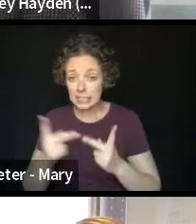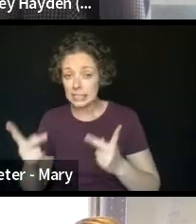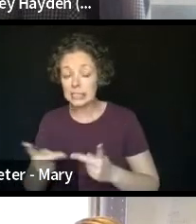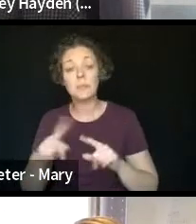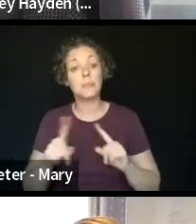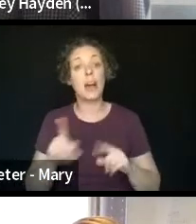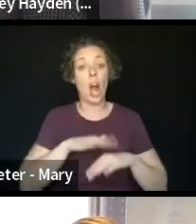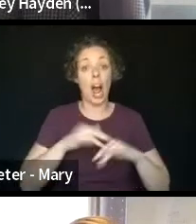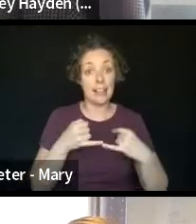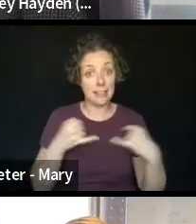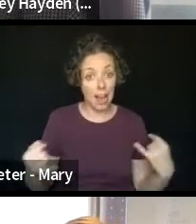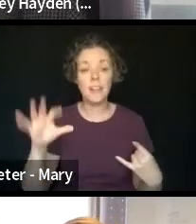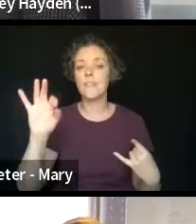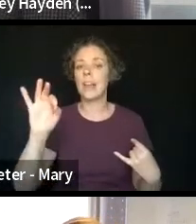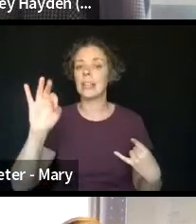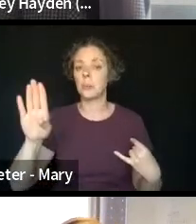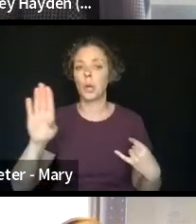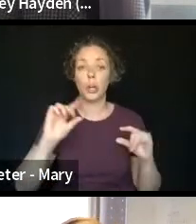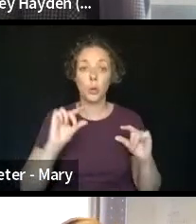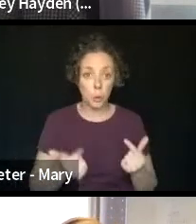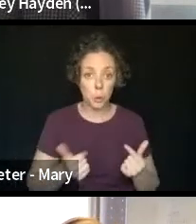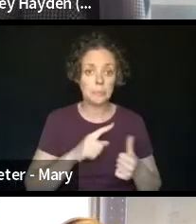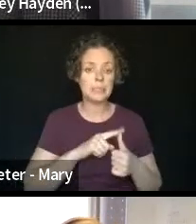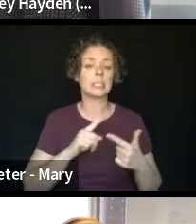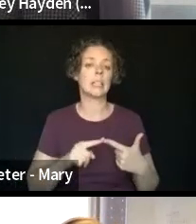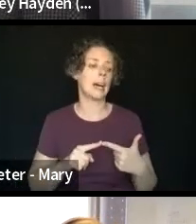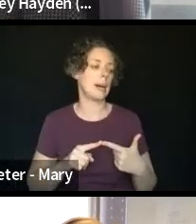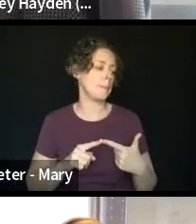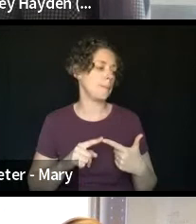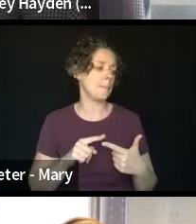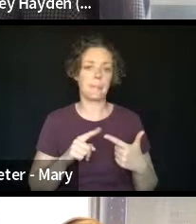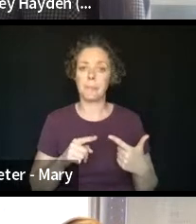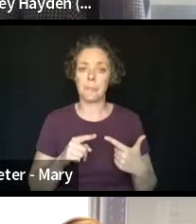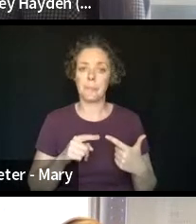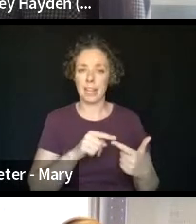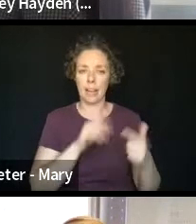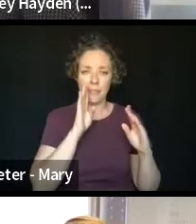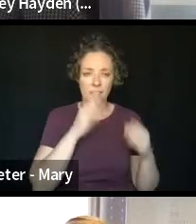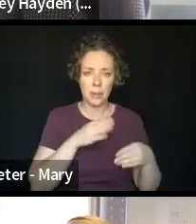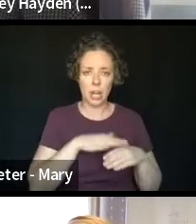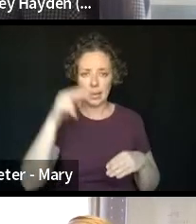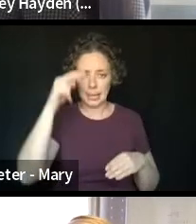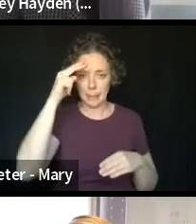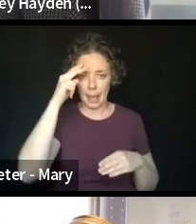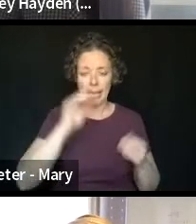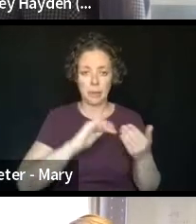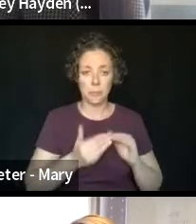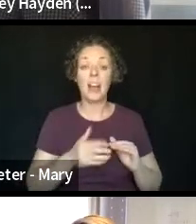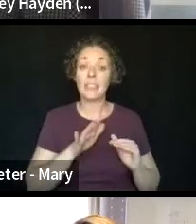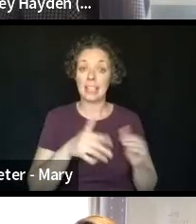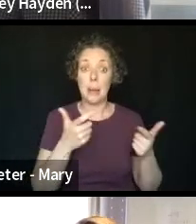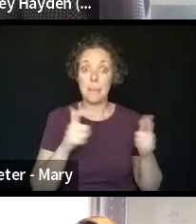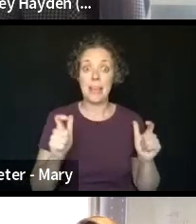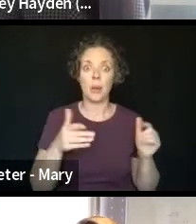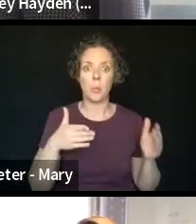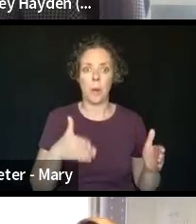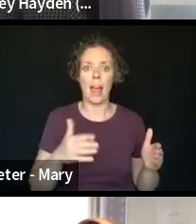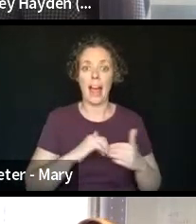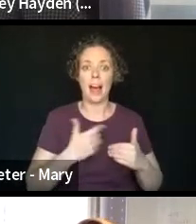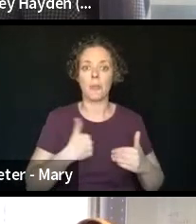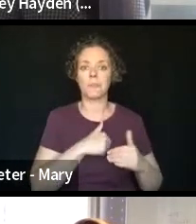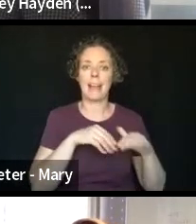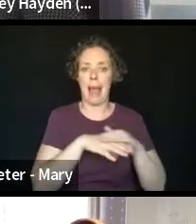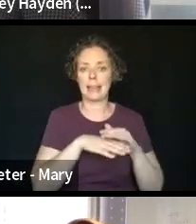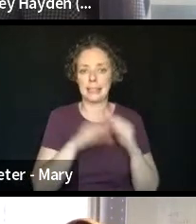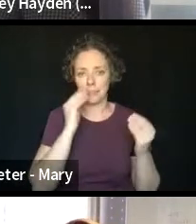Facebook groups, community Facebook groups that are Hispanic centered are a really huge way that the community accesses information.